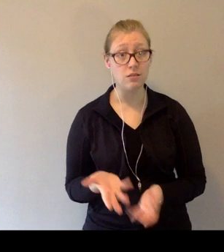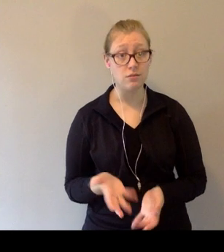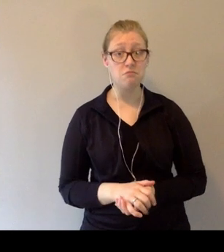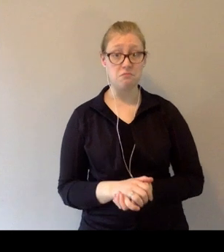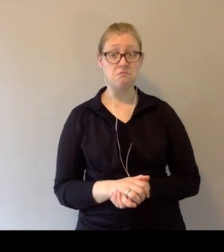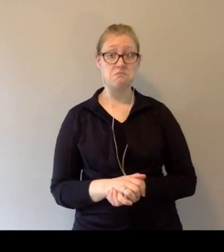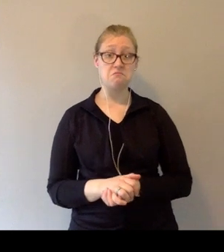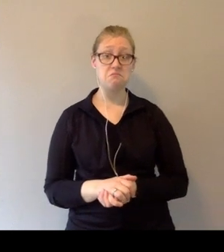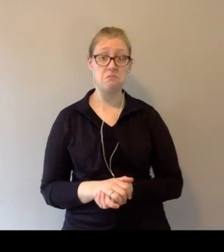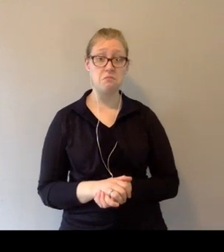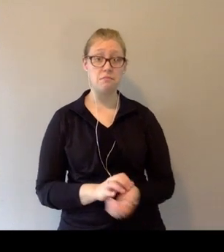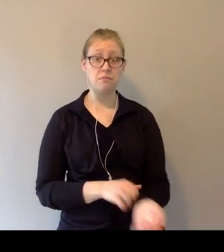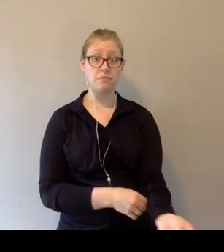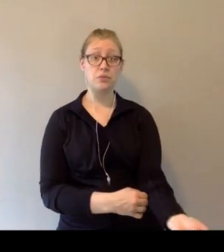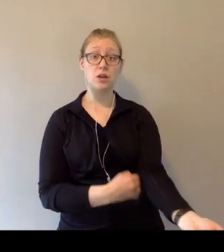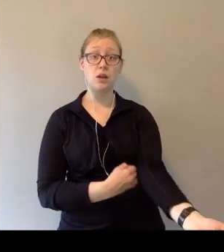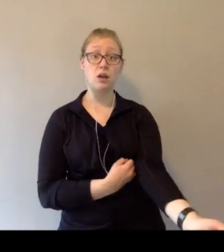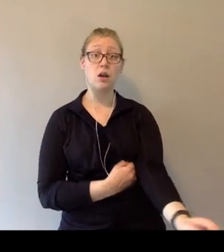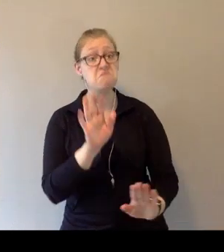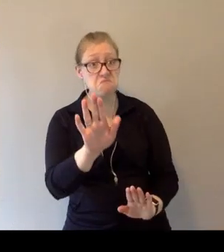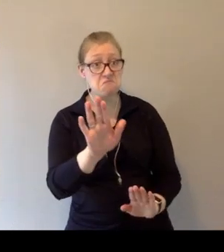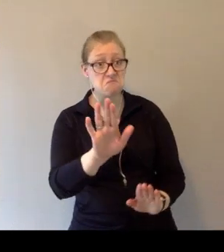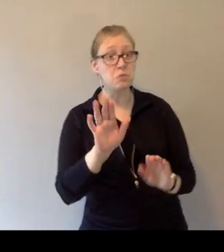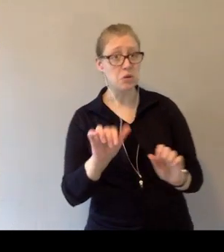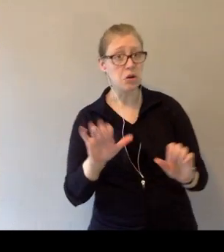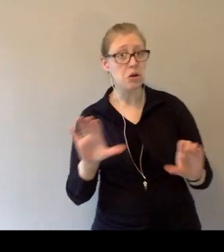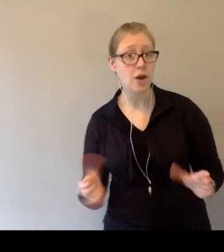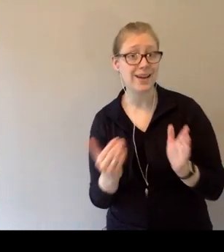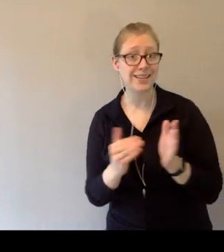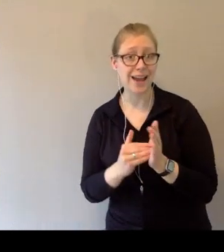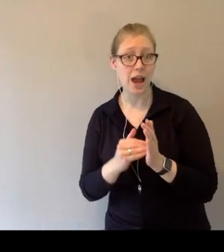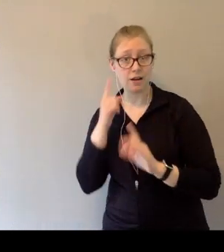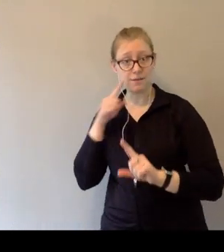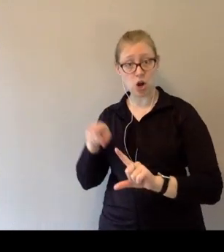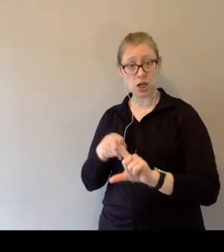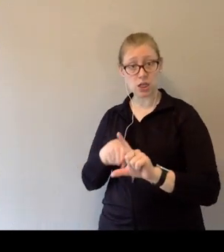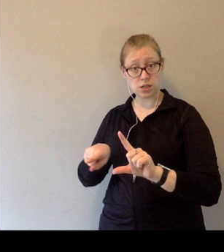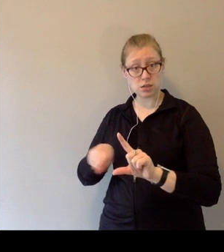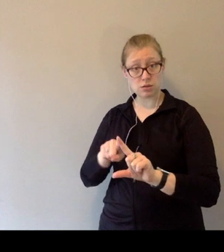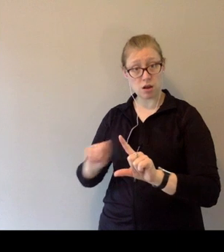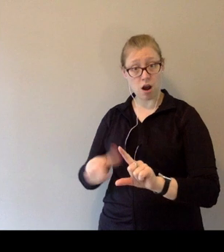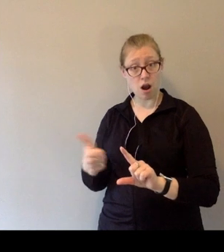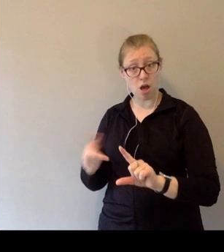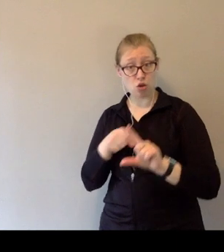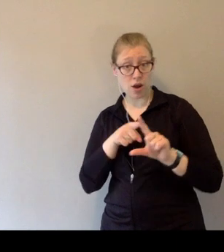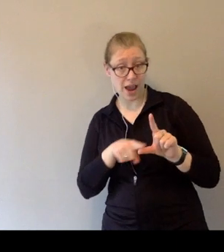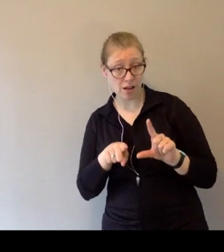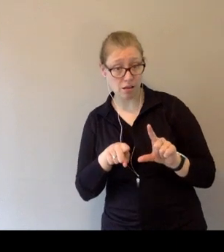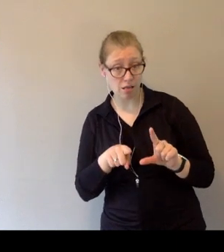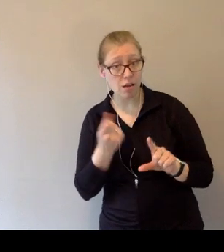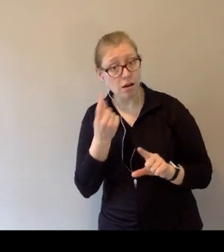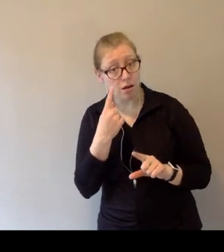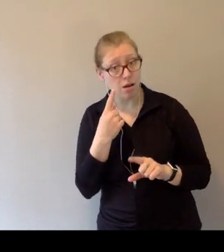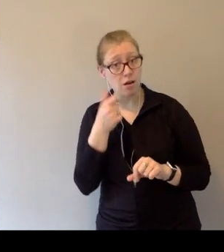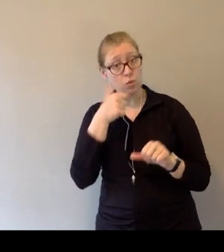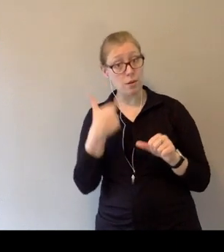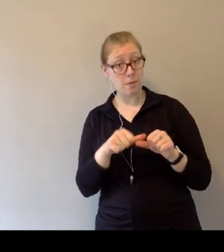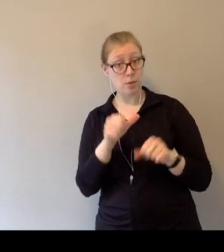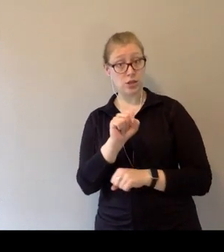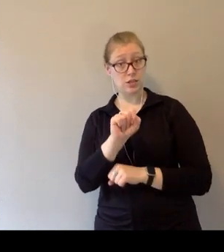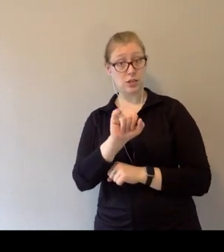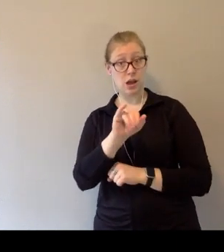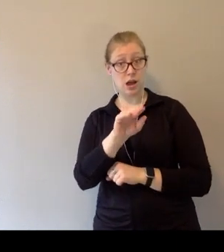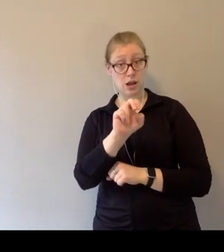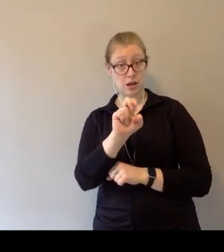Now we could do the same. We could go back and do the same thing for the other angle. But notice, remember, the sine